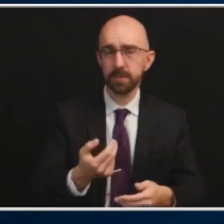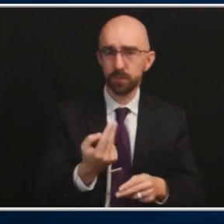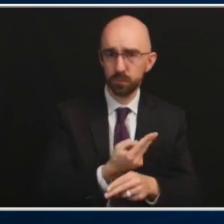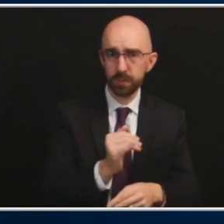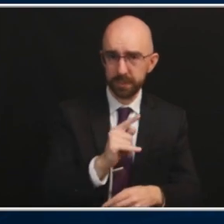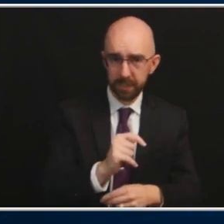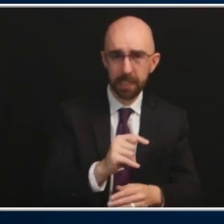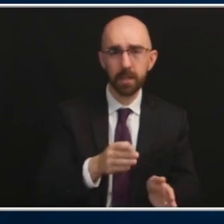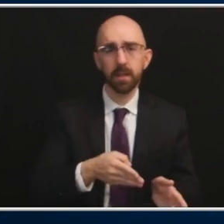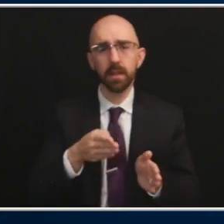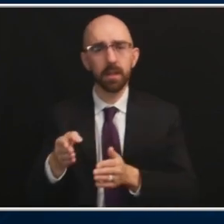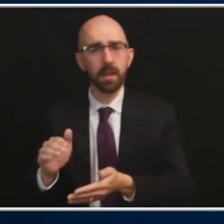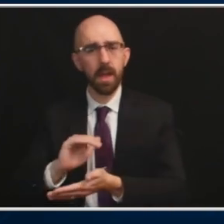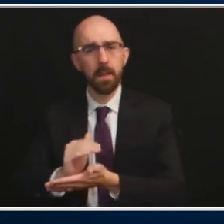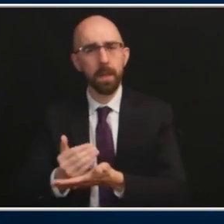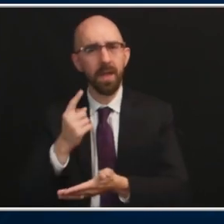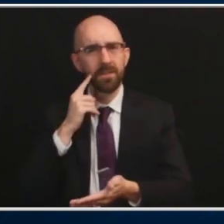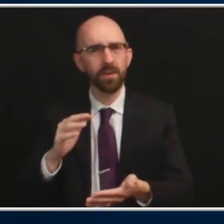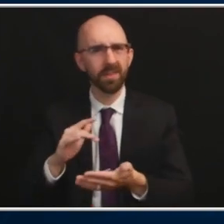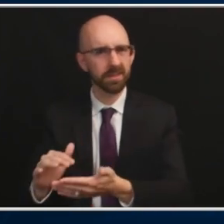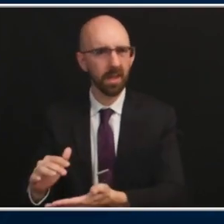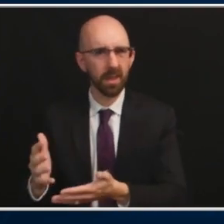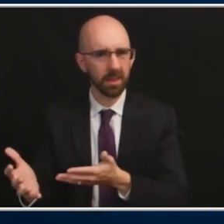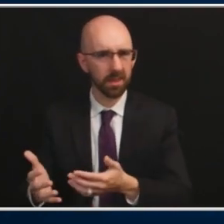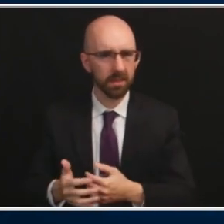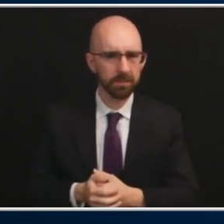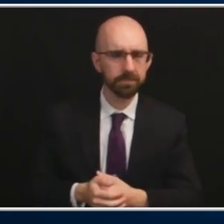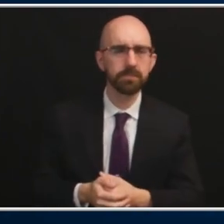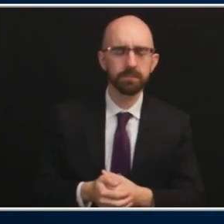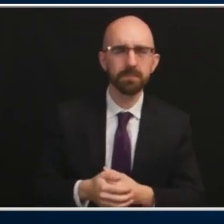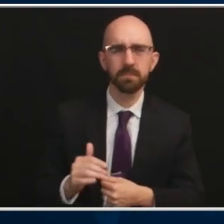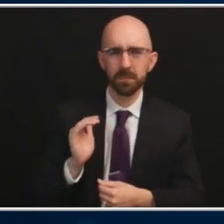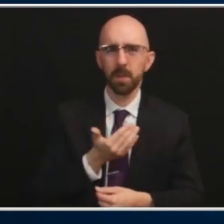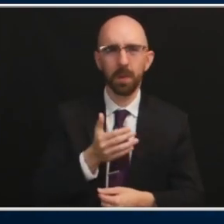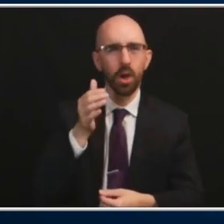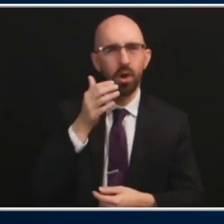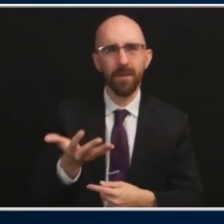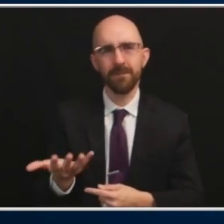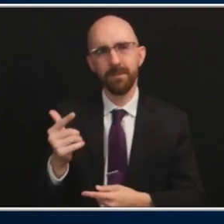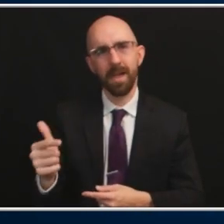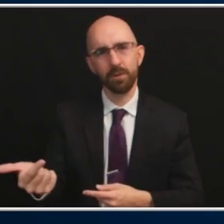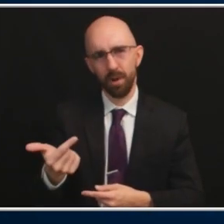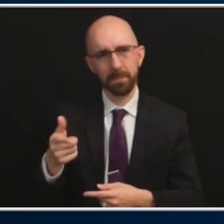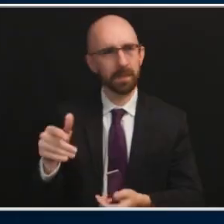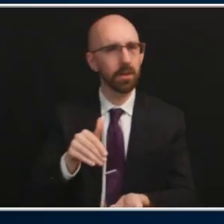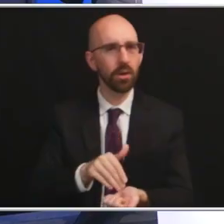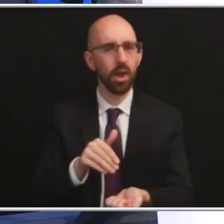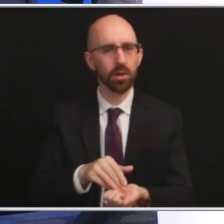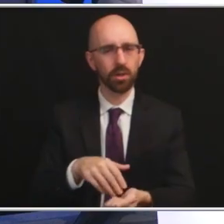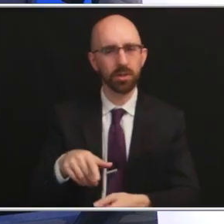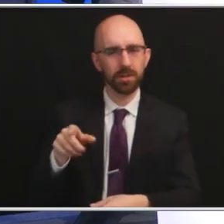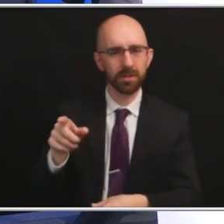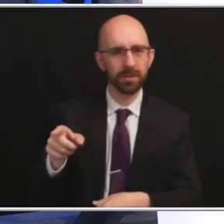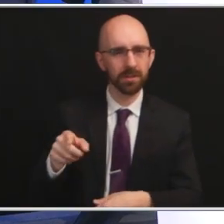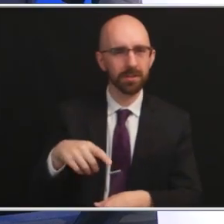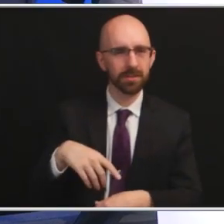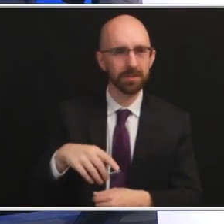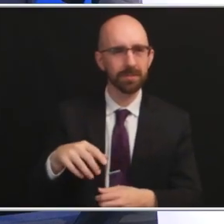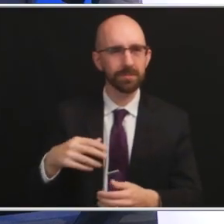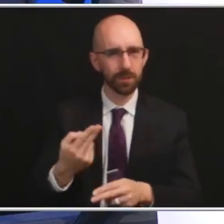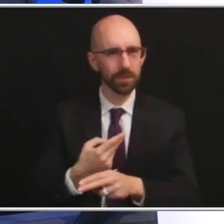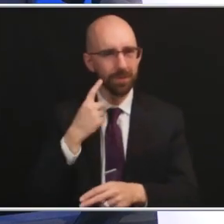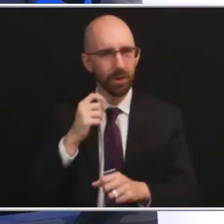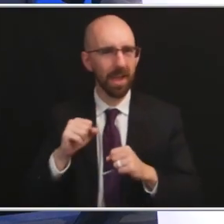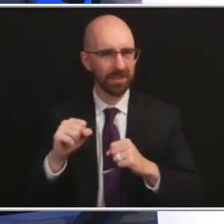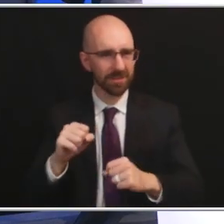used in this study? Yeah, I think we heard it was 5 grams that Dr. Mullen was taking for exercise and muscles, and 20